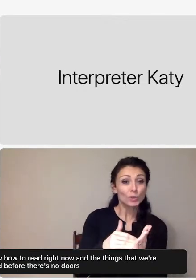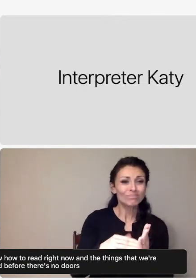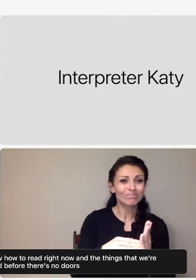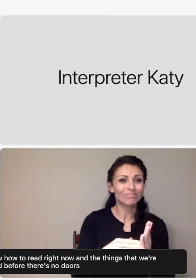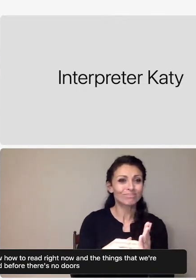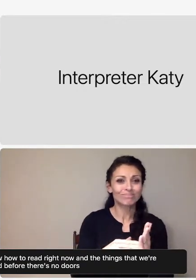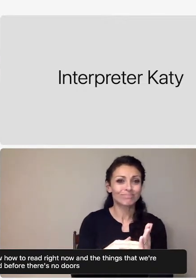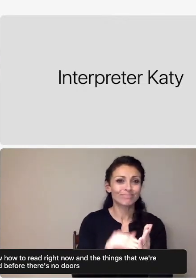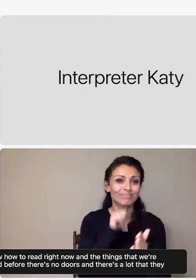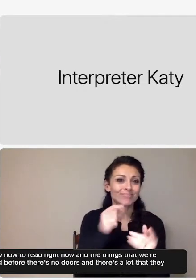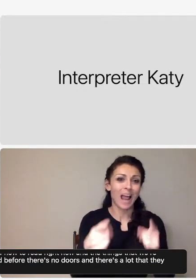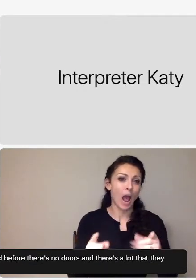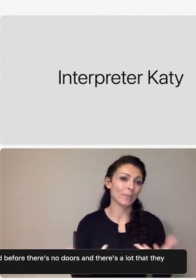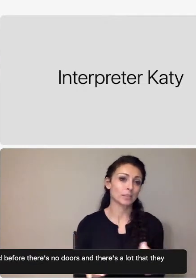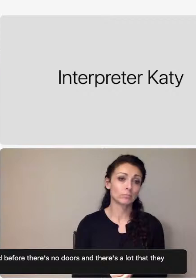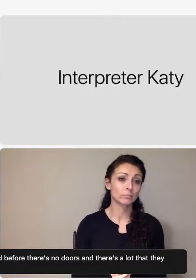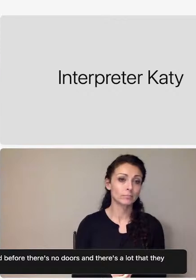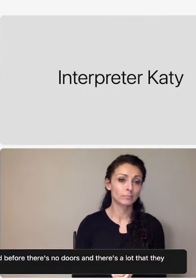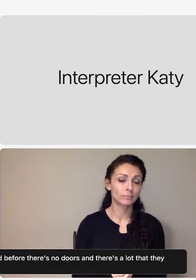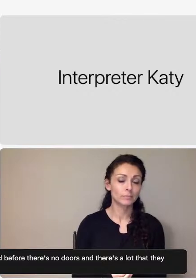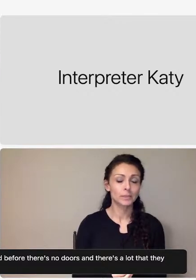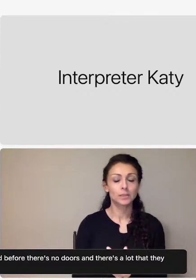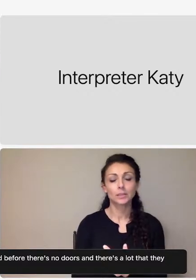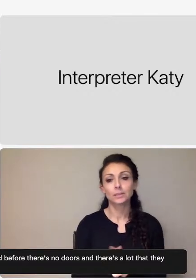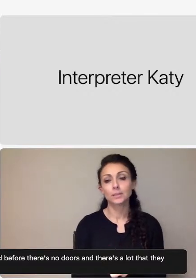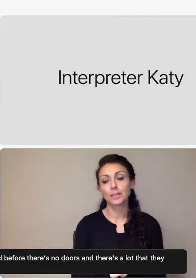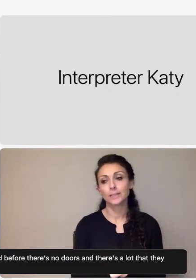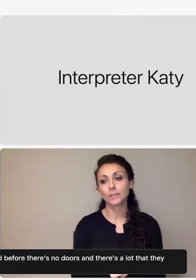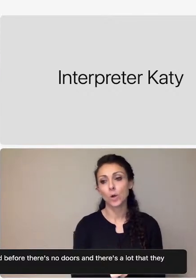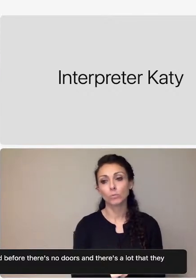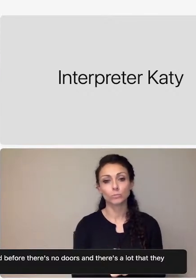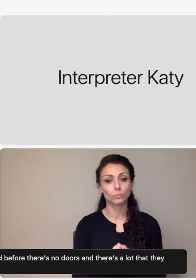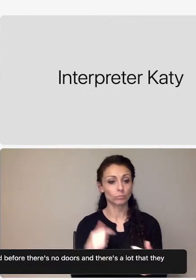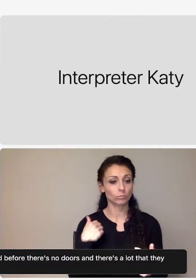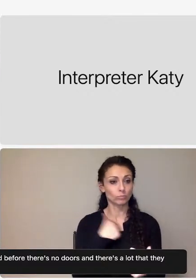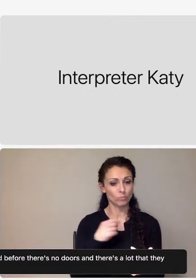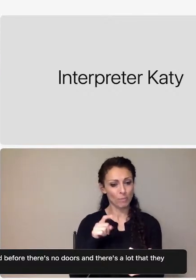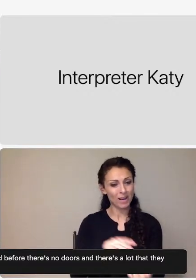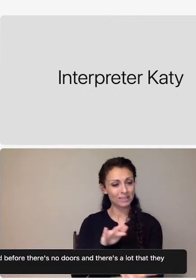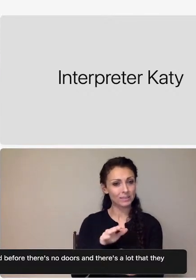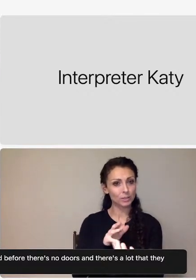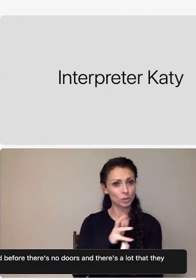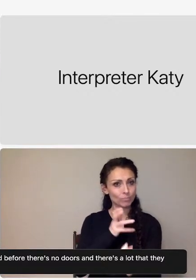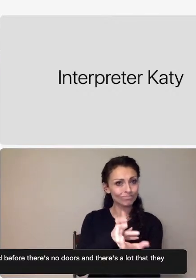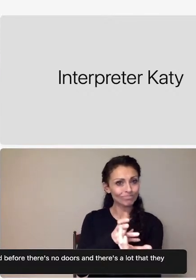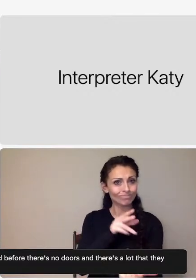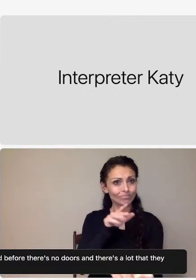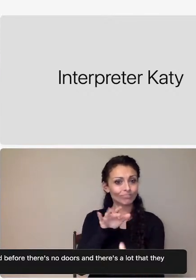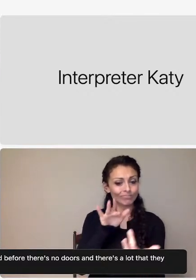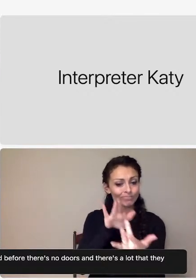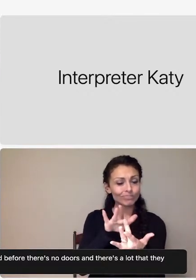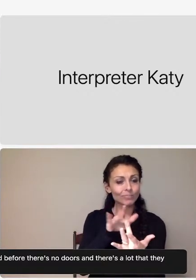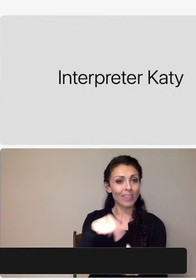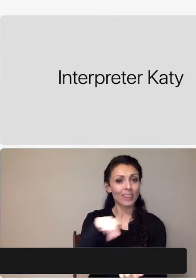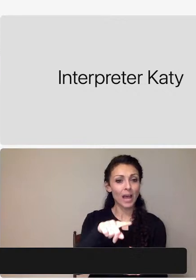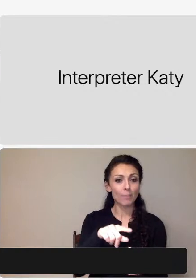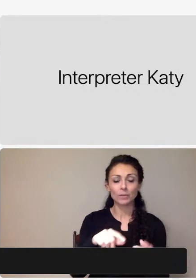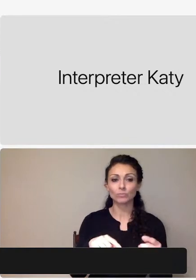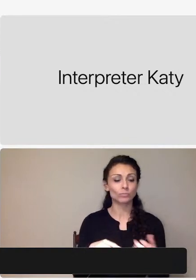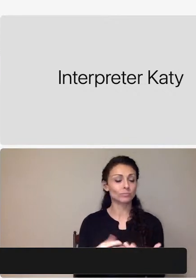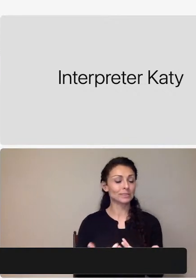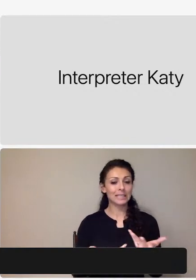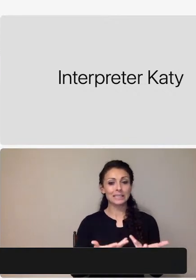that they didn't get because just couldn't and we need to do the very best and really move